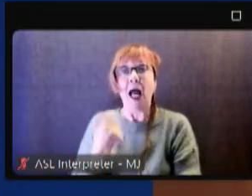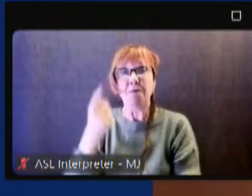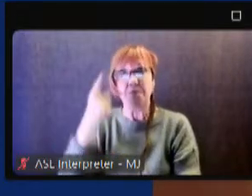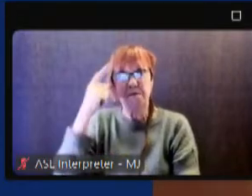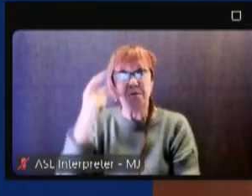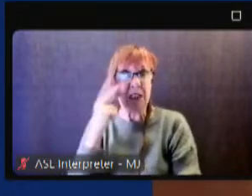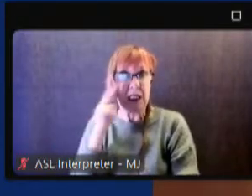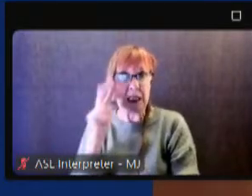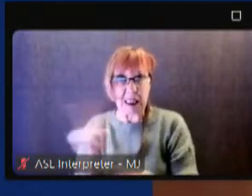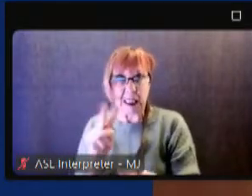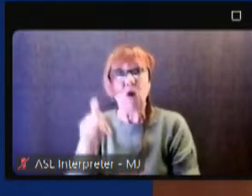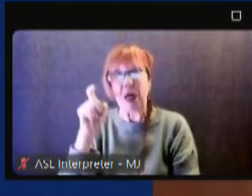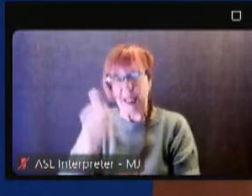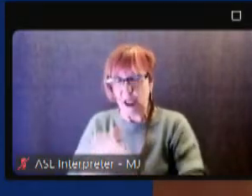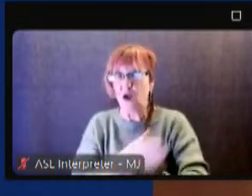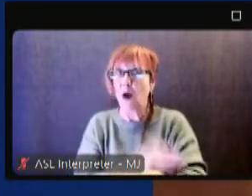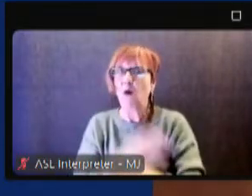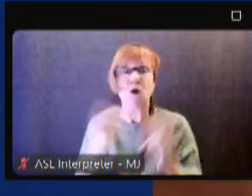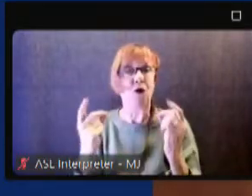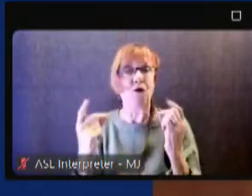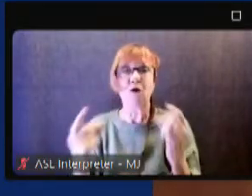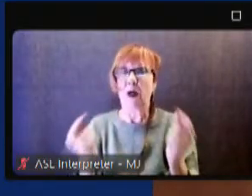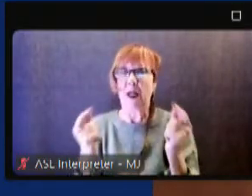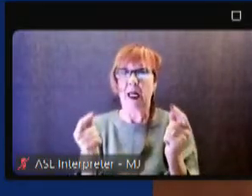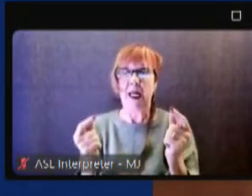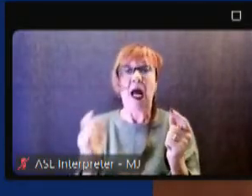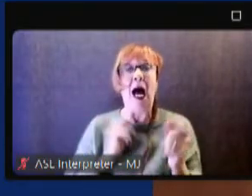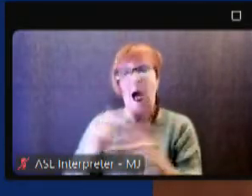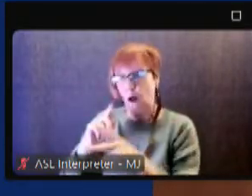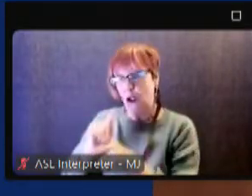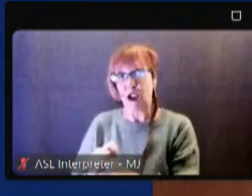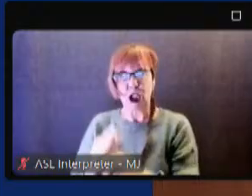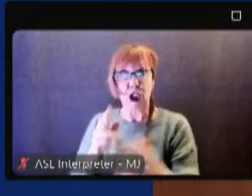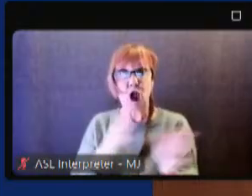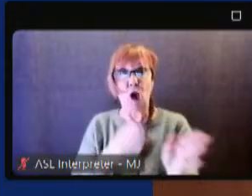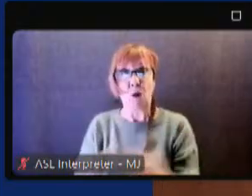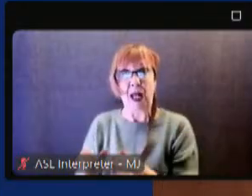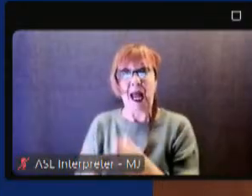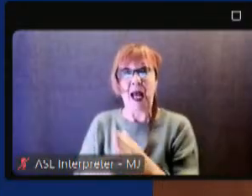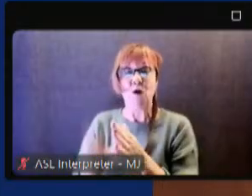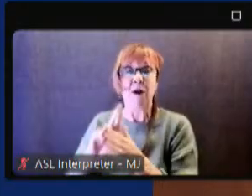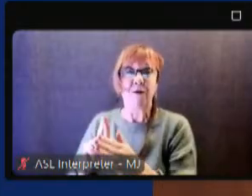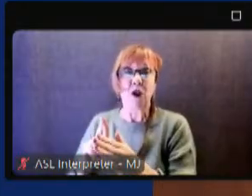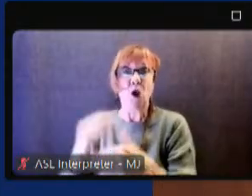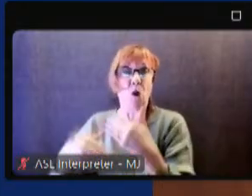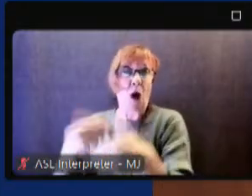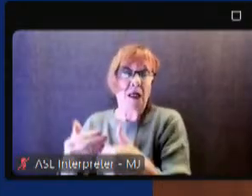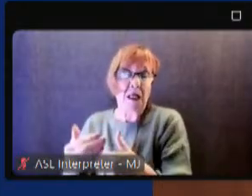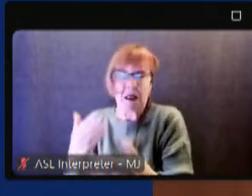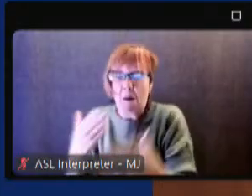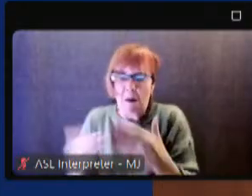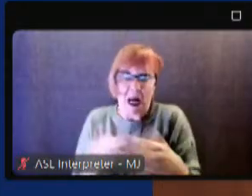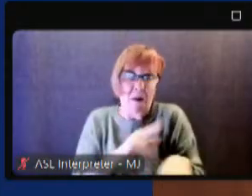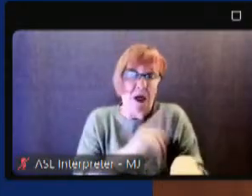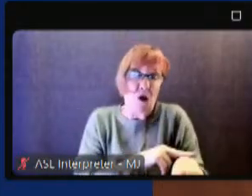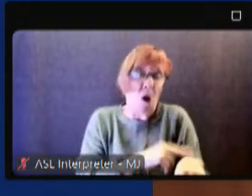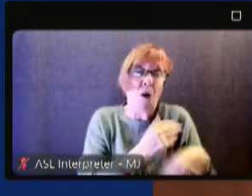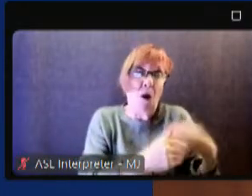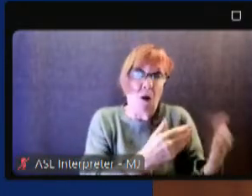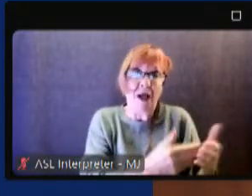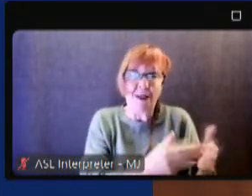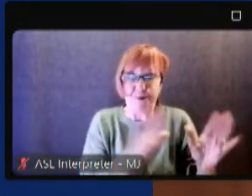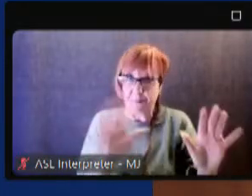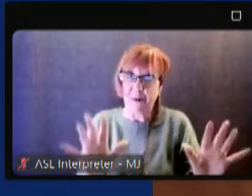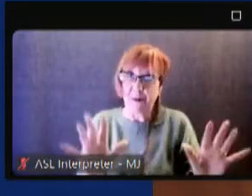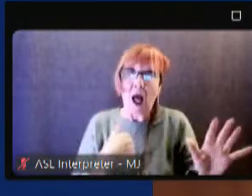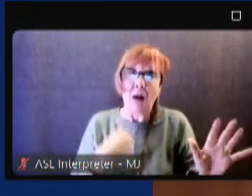make improvements quickly. Our traditional plan review process may work under normal circumstances, although I would argue we need to look at an entire